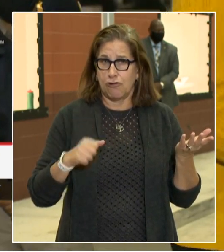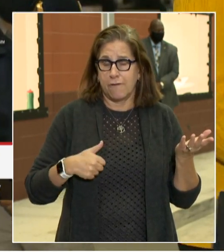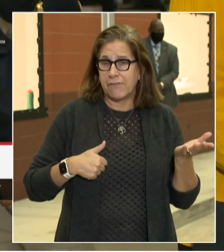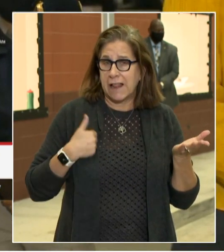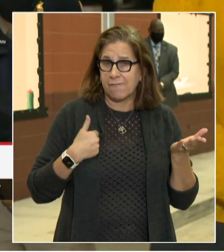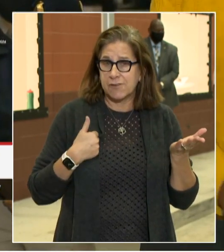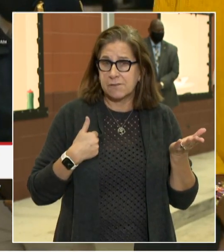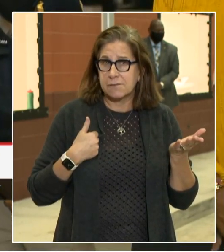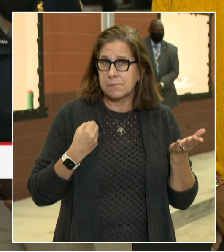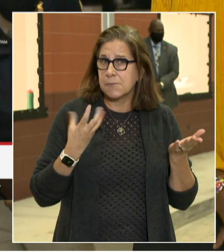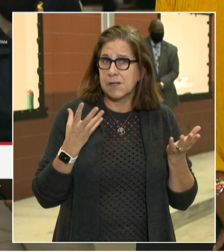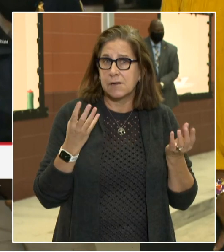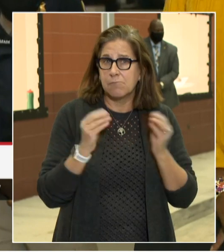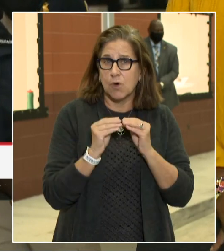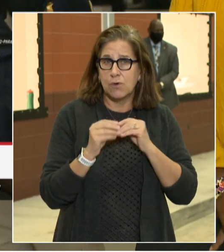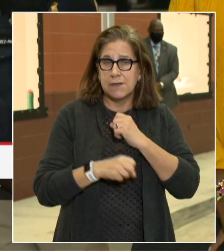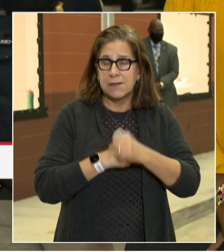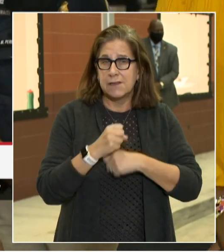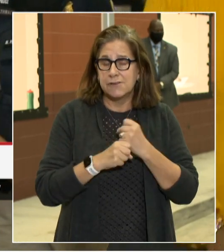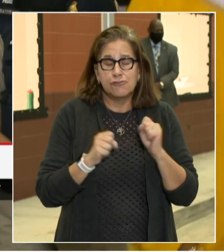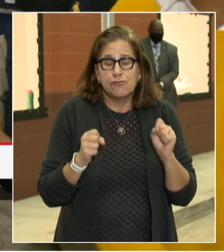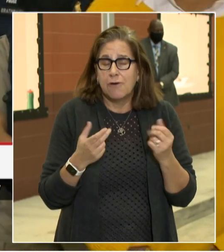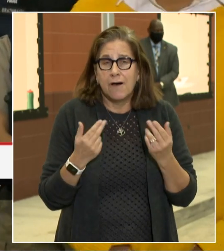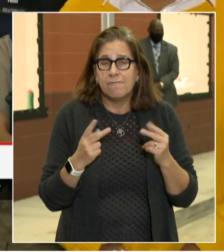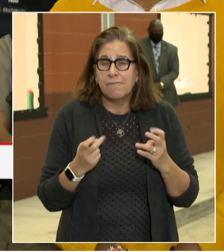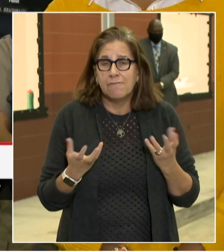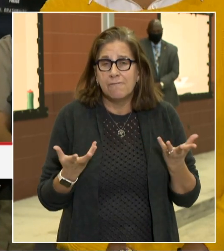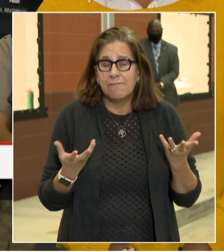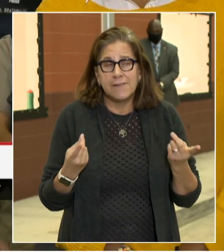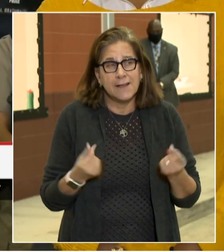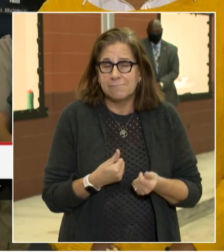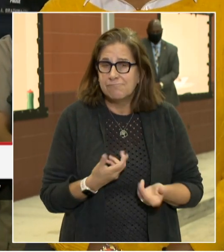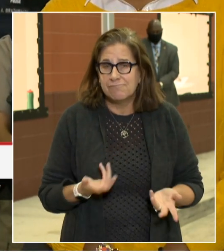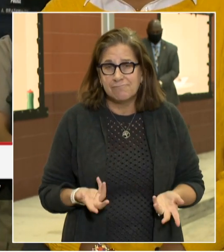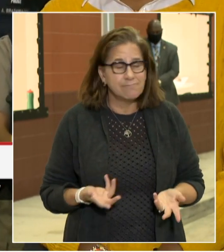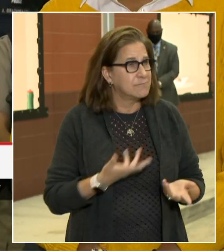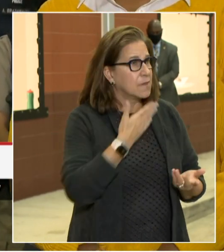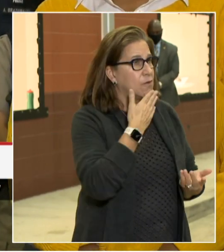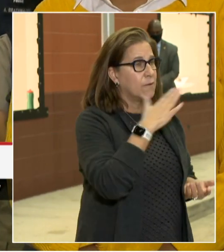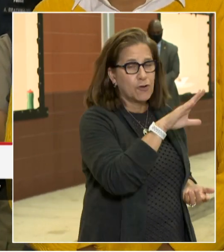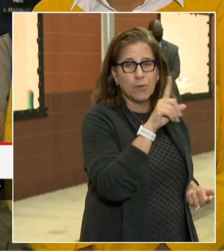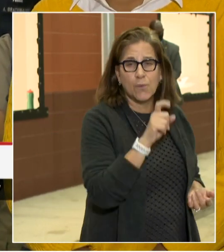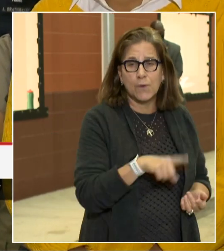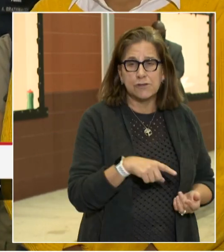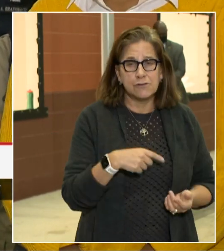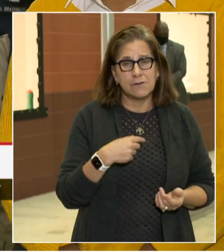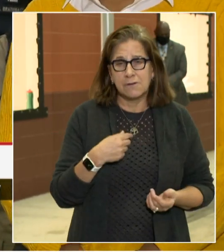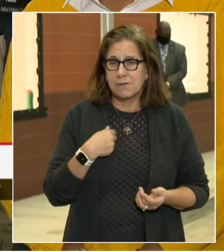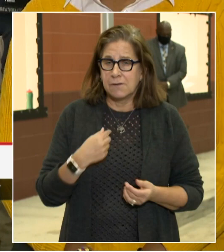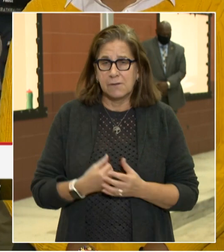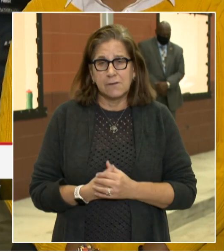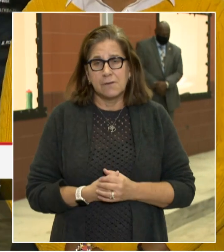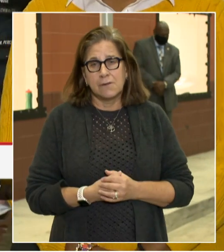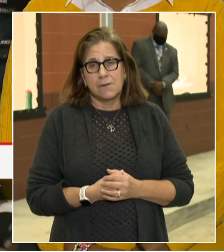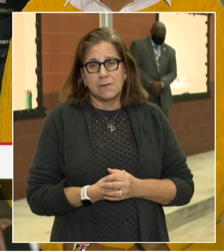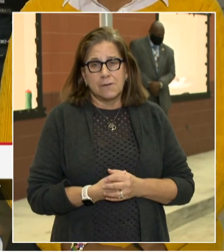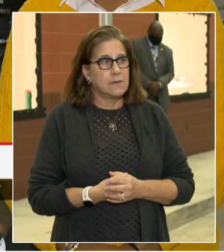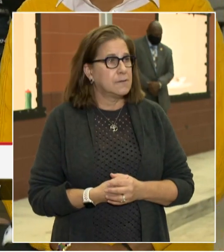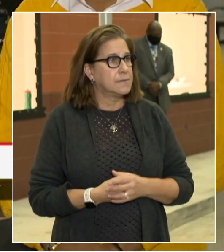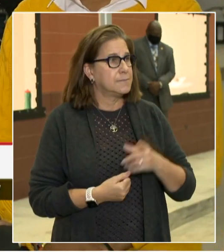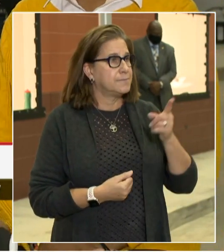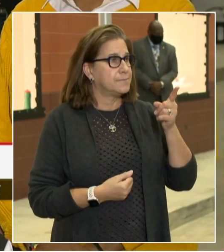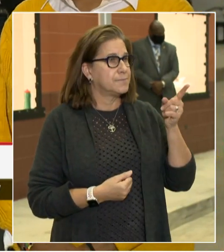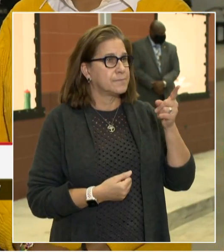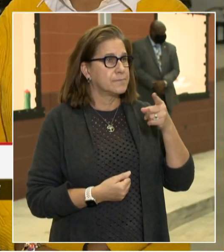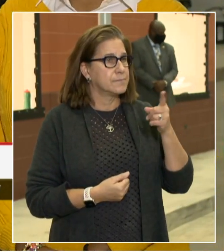Yeah, thank you for the question, Mark. I had an opportunity to meet General Powell a few years ago, and I'll tell you,